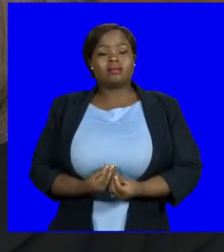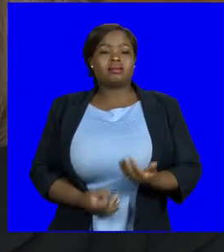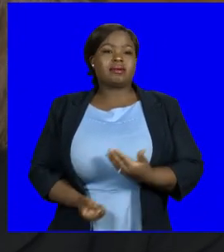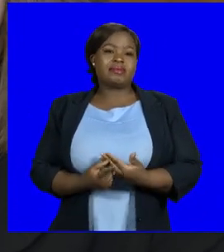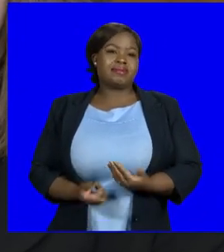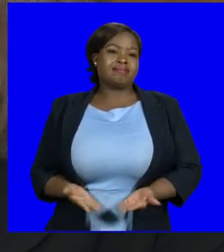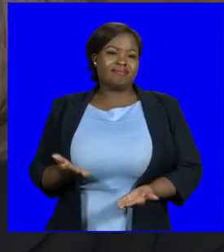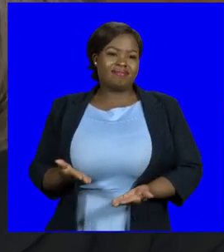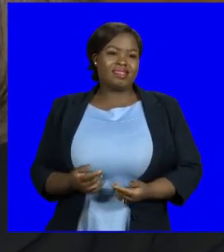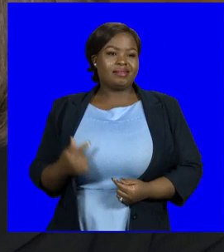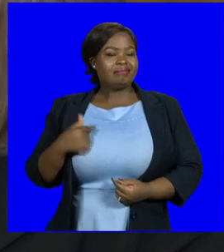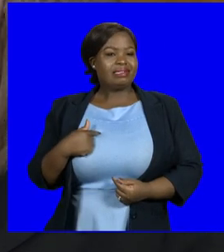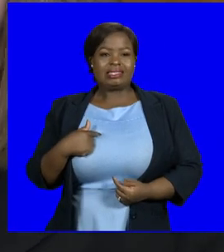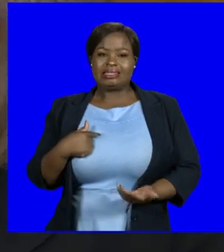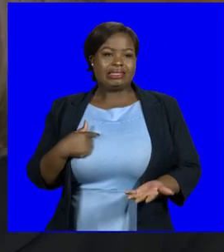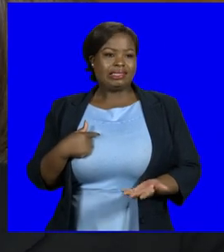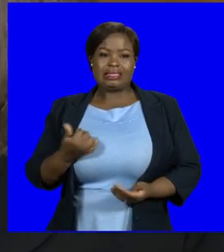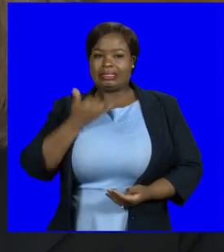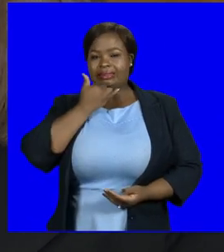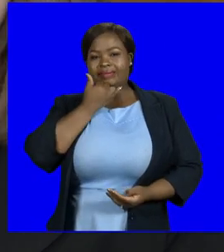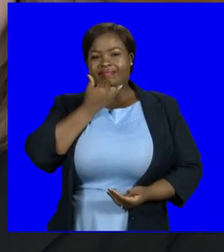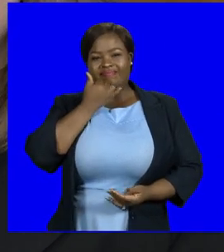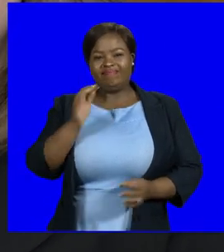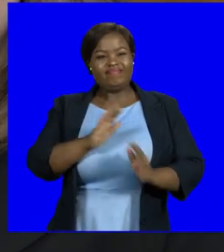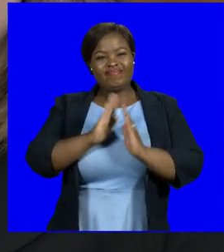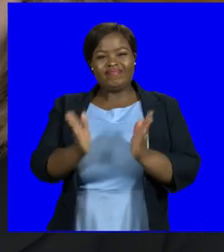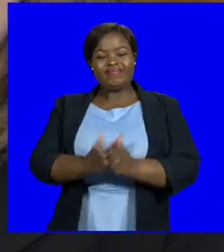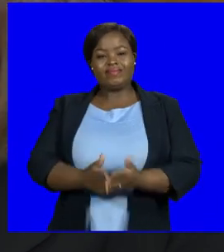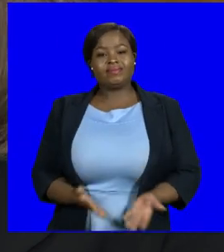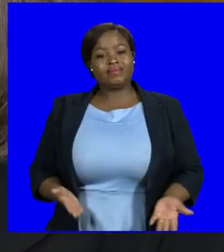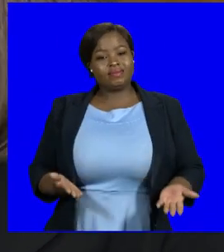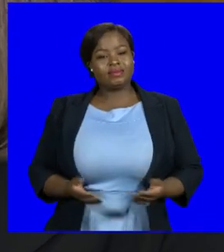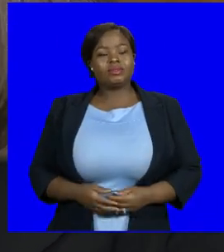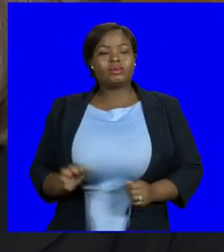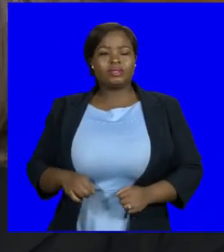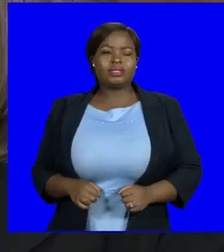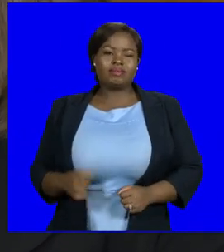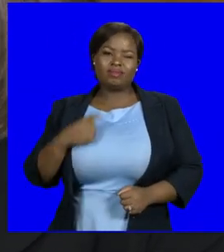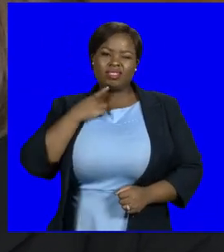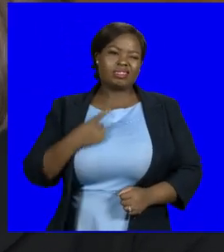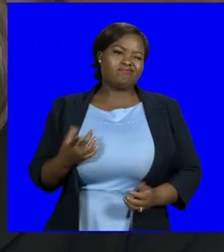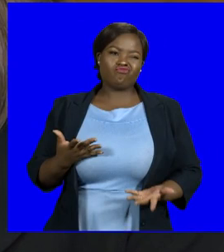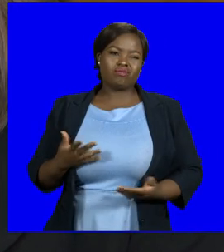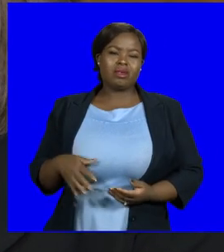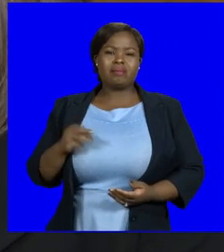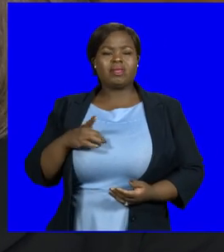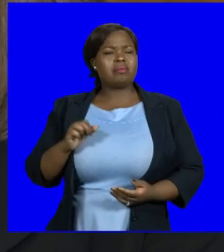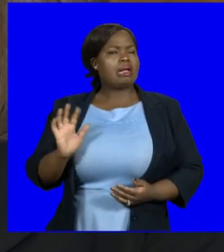swim, and I wasn't really happy with everything. So, you know, first of all, I said, no, you know, not